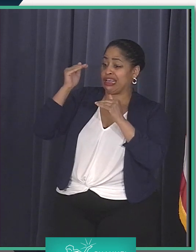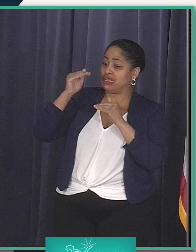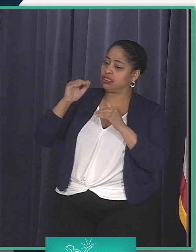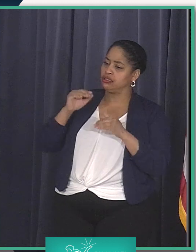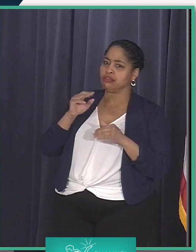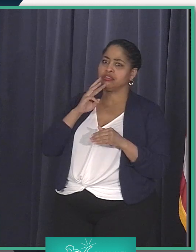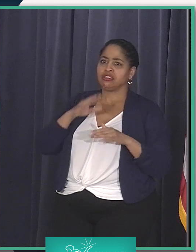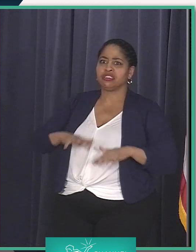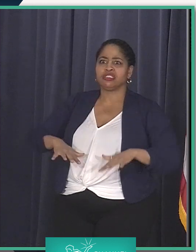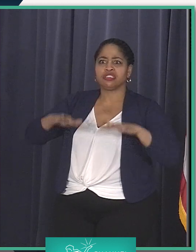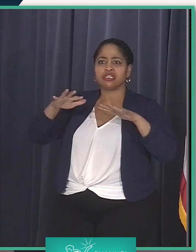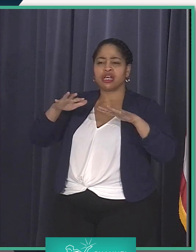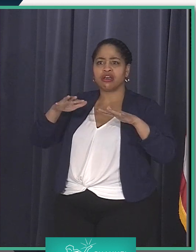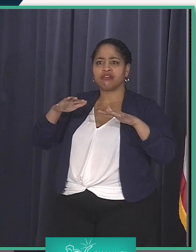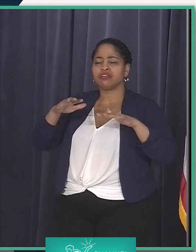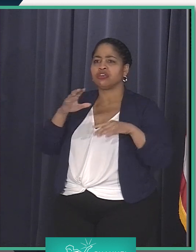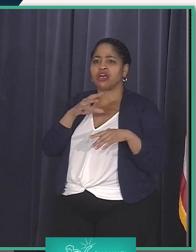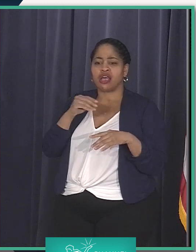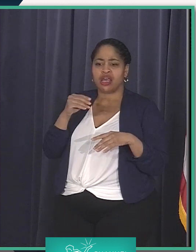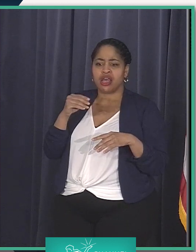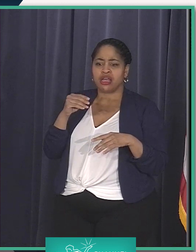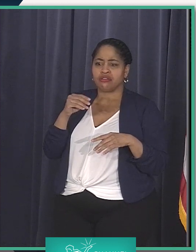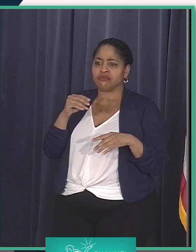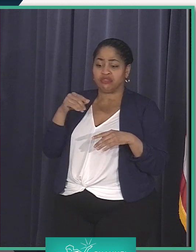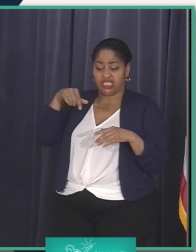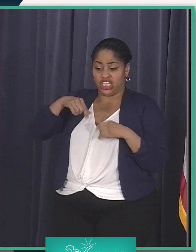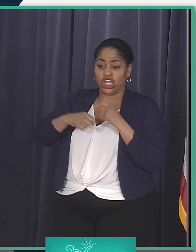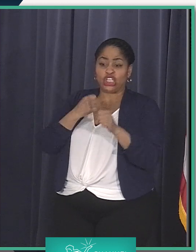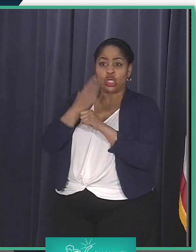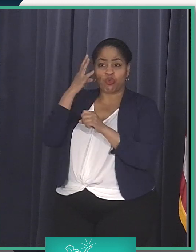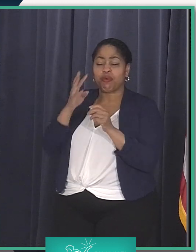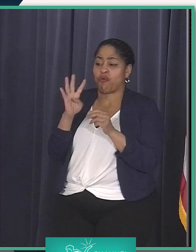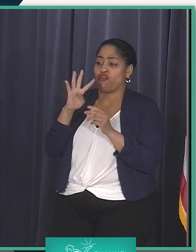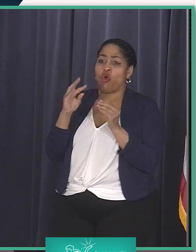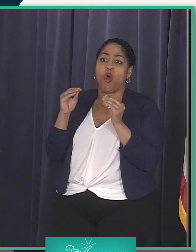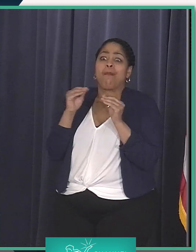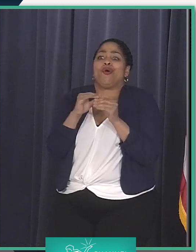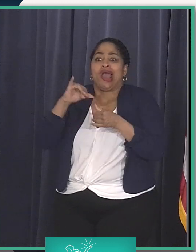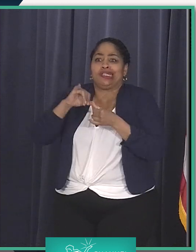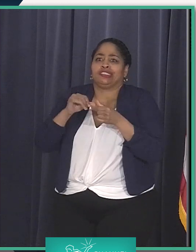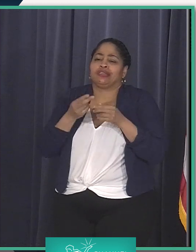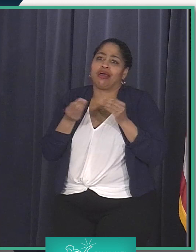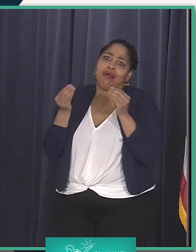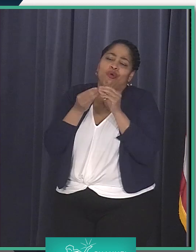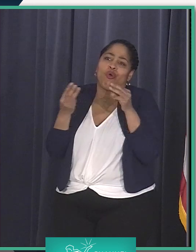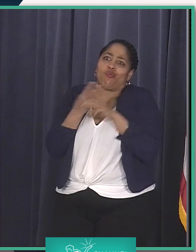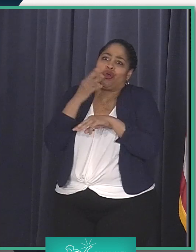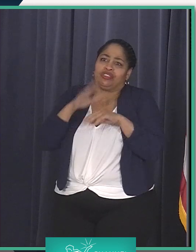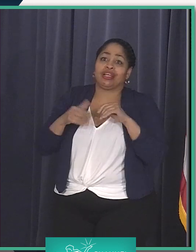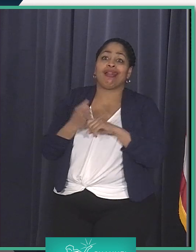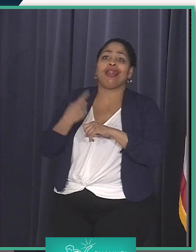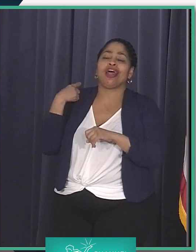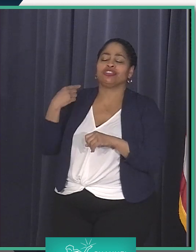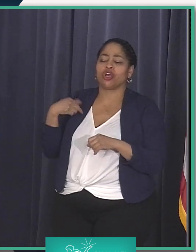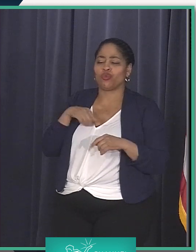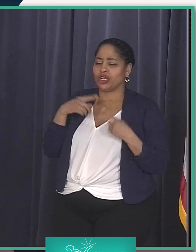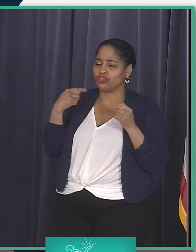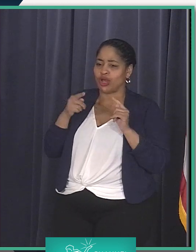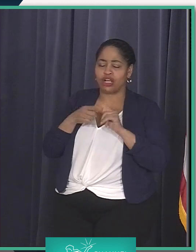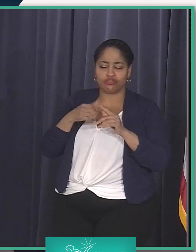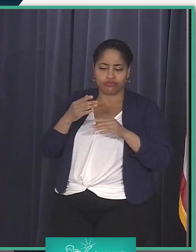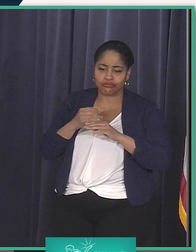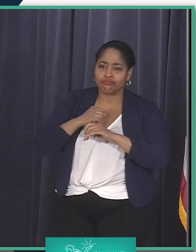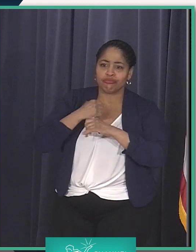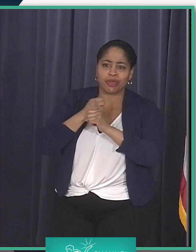level. This year they say it'll be 4 inches higher than that, but instead of scrambling, we're getting ahead of the curve. We are going to